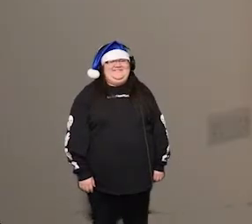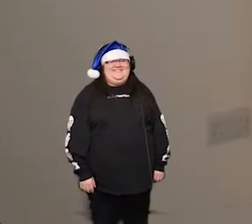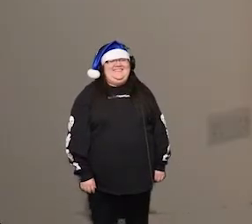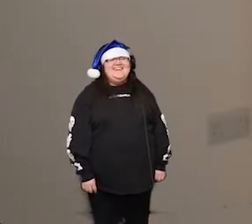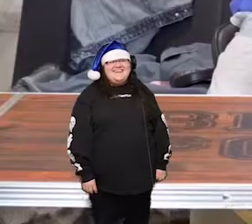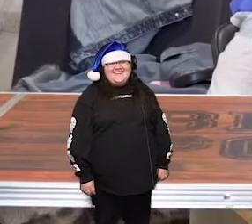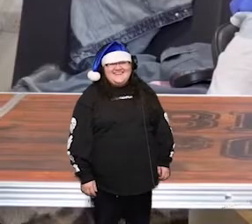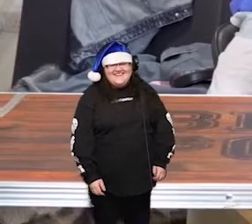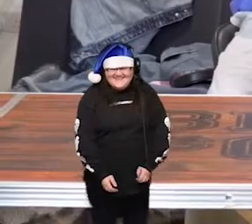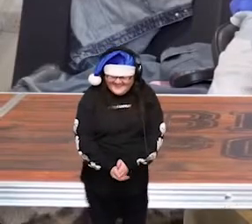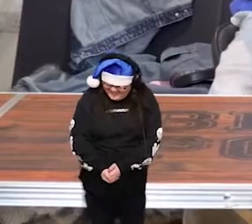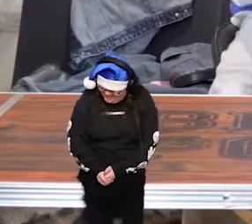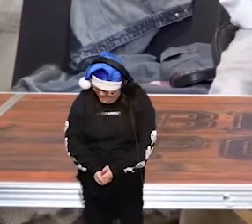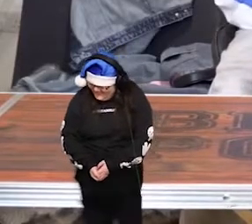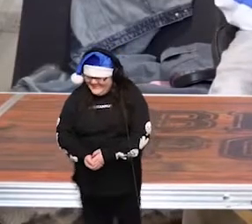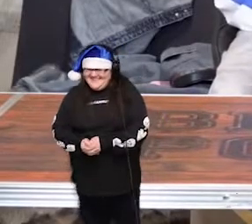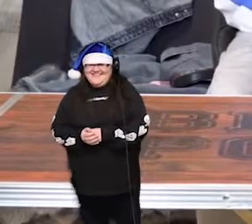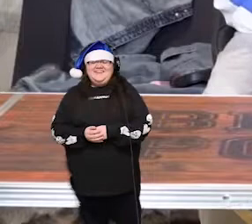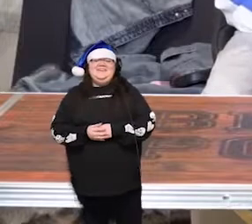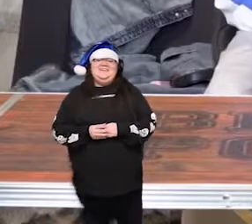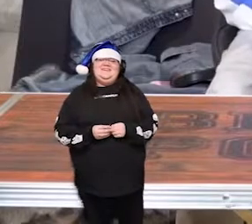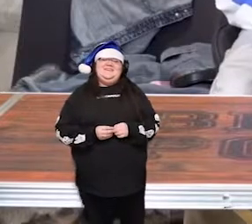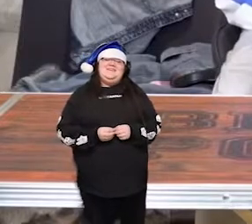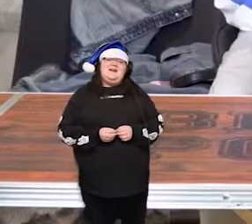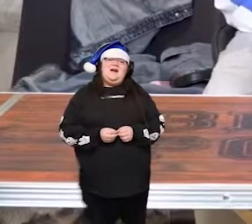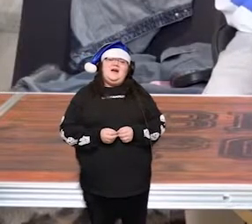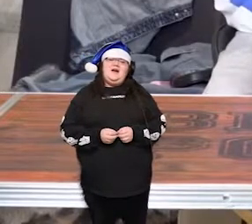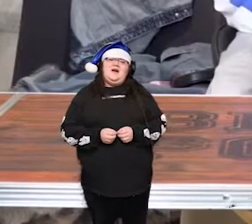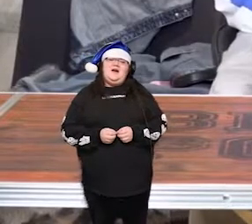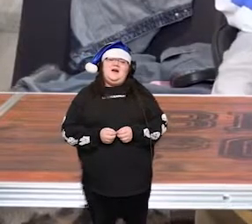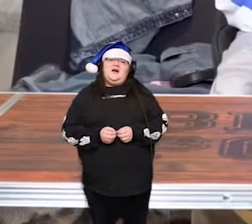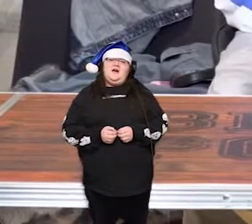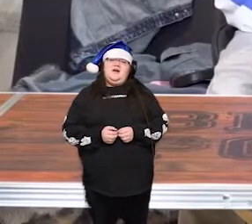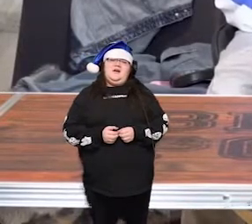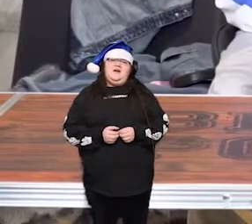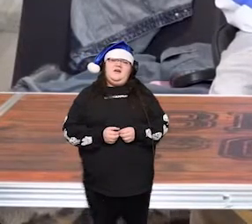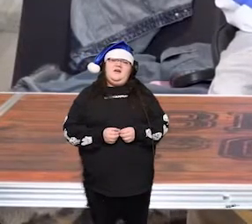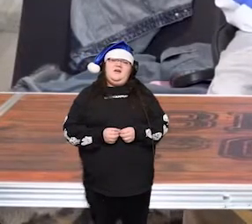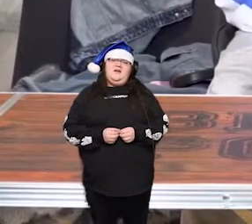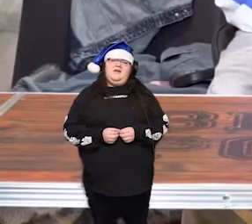so cute. Who is the oldest in the antisocial house?